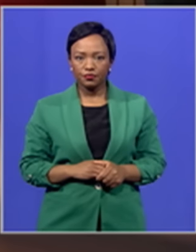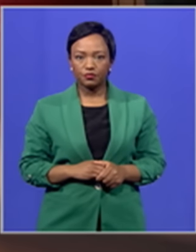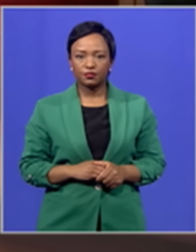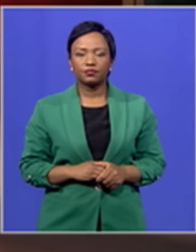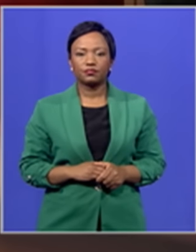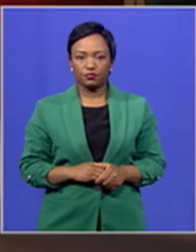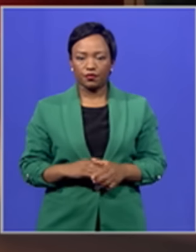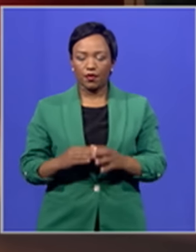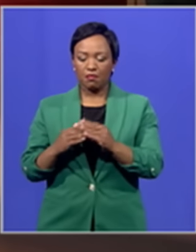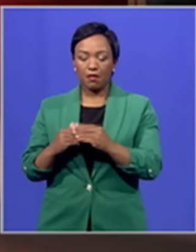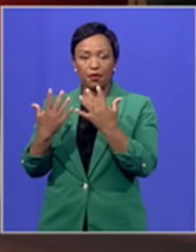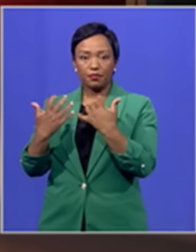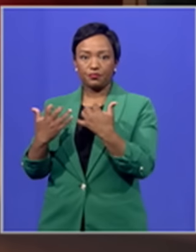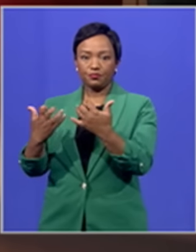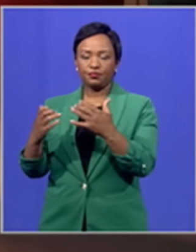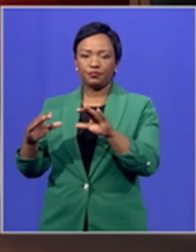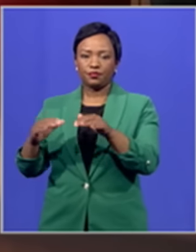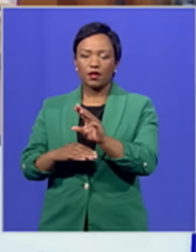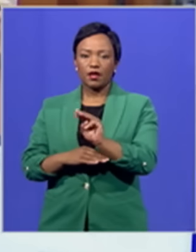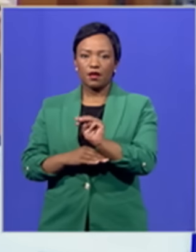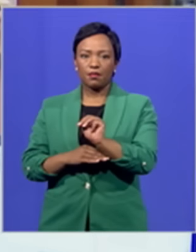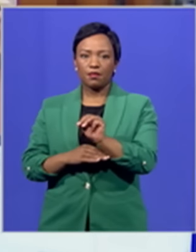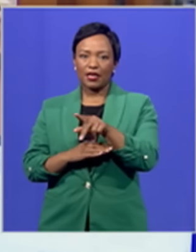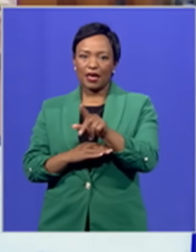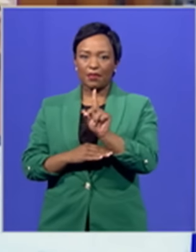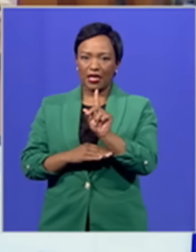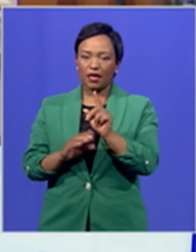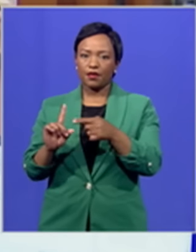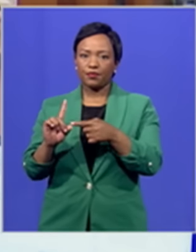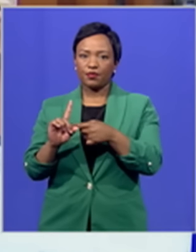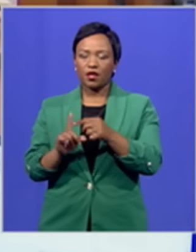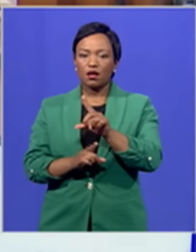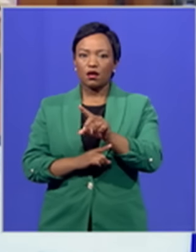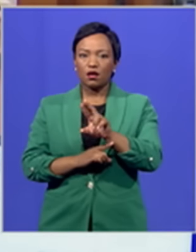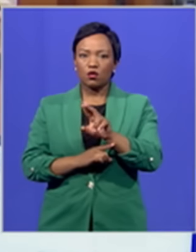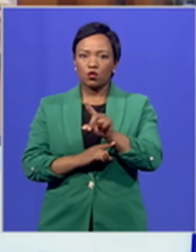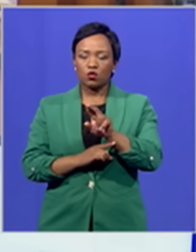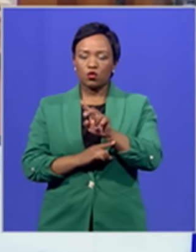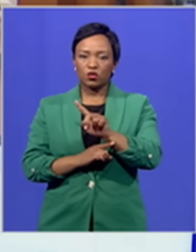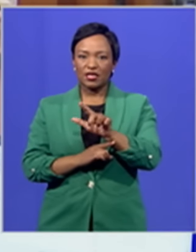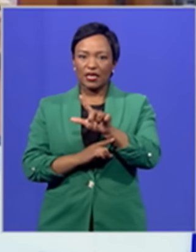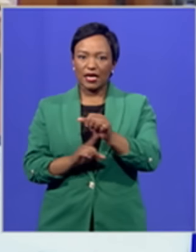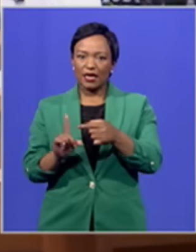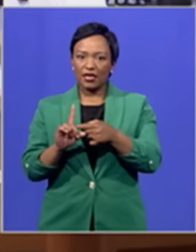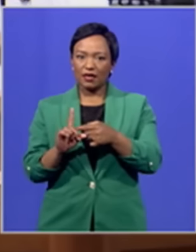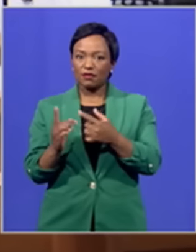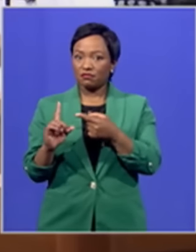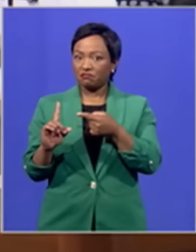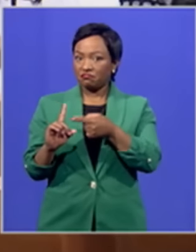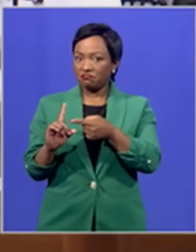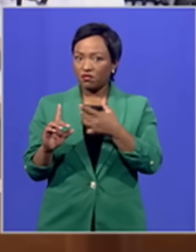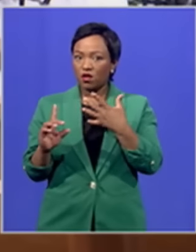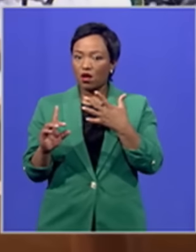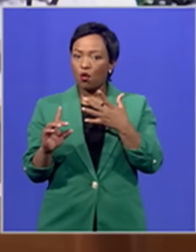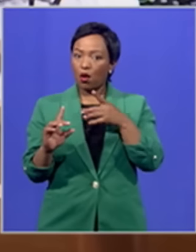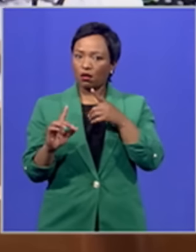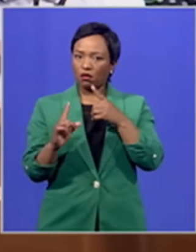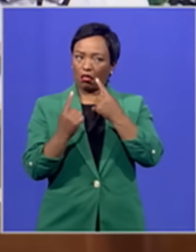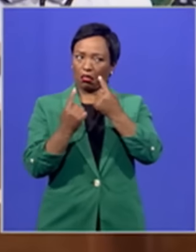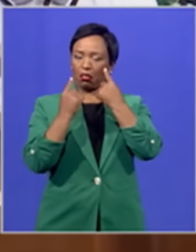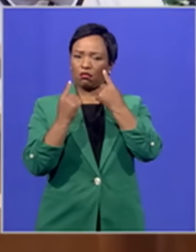Leloko la Palamente la mokgatlo wa Mkhondo wesizwe Tutuzile Zuma Zambutla yo a latofatšago ka tlase ga molawana wa botšhošetši o re ga a